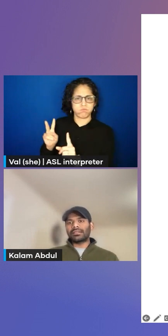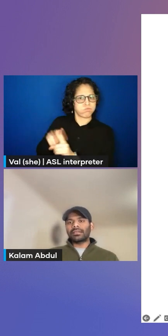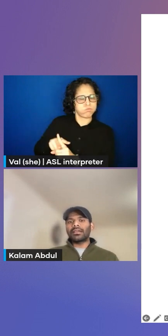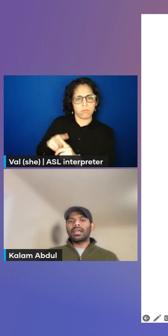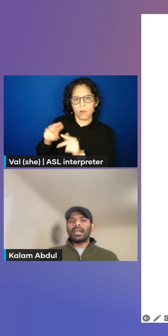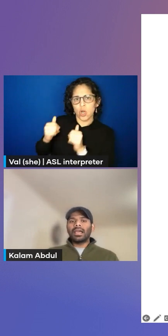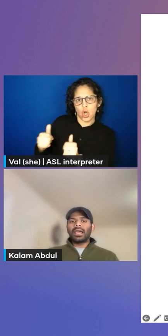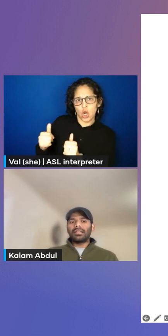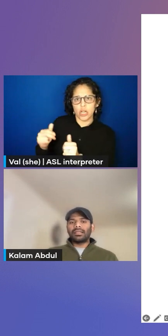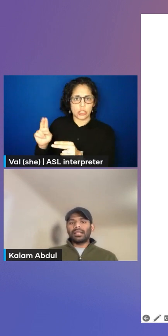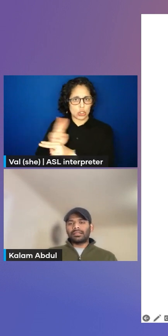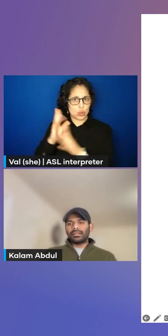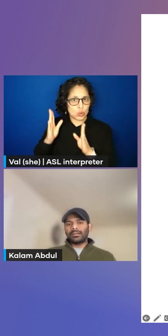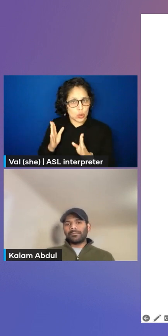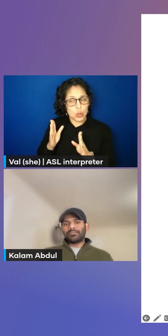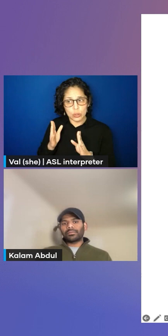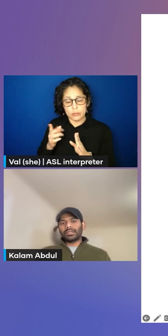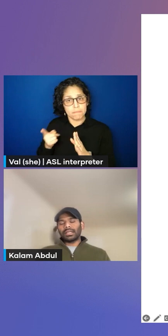to connect.